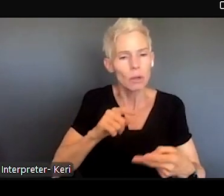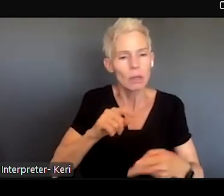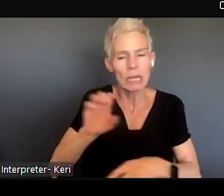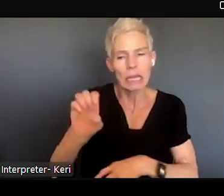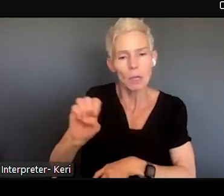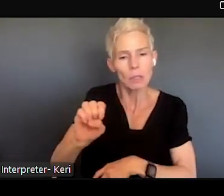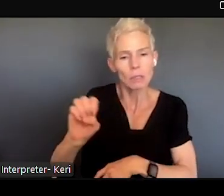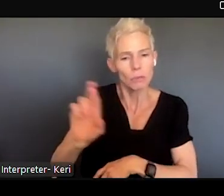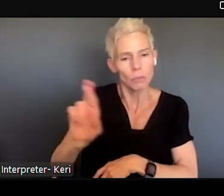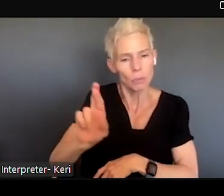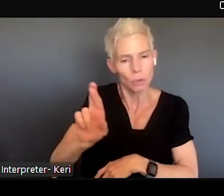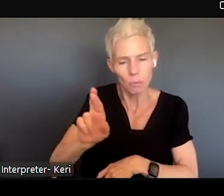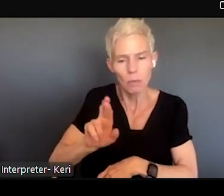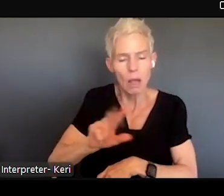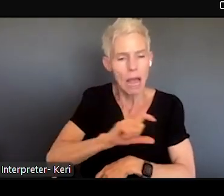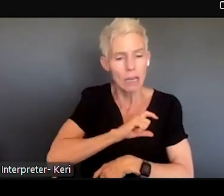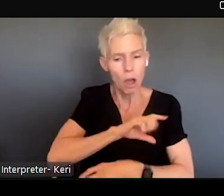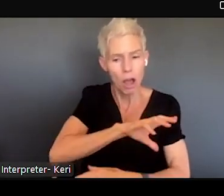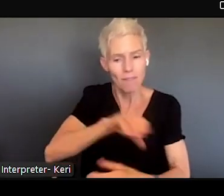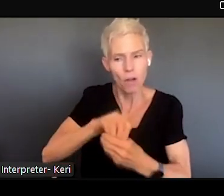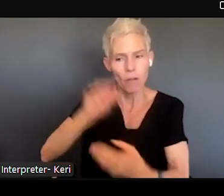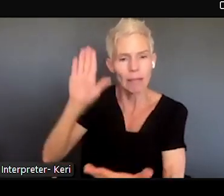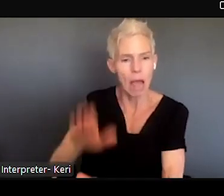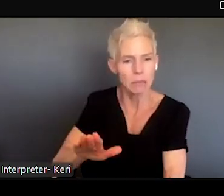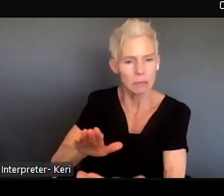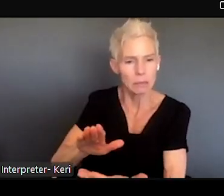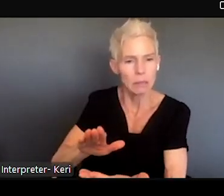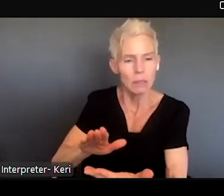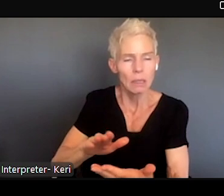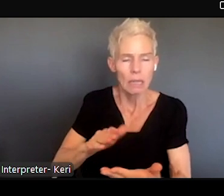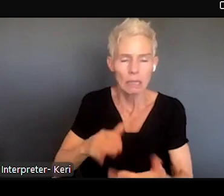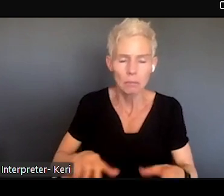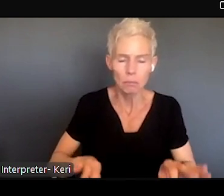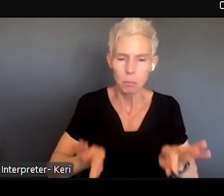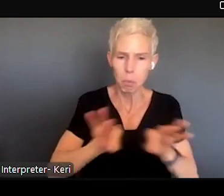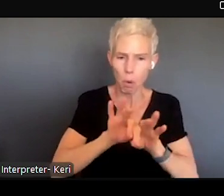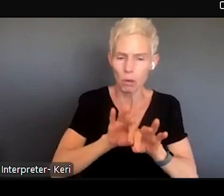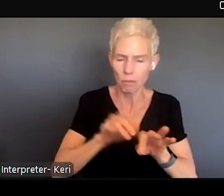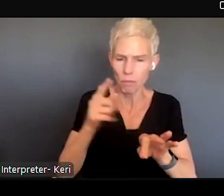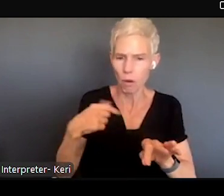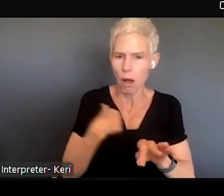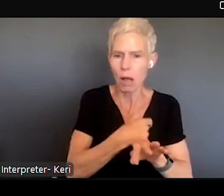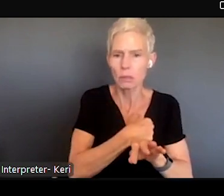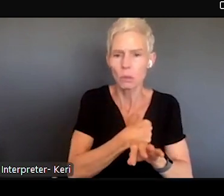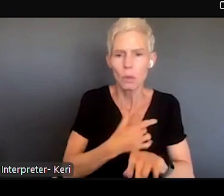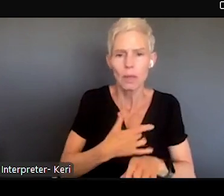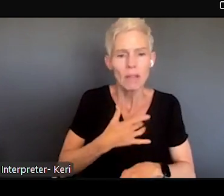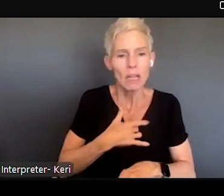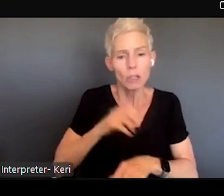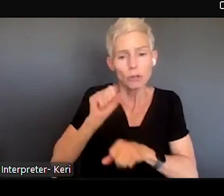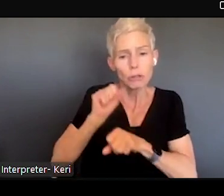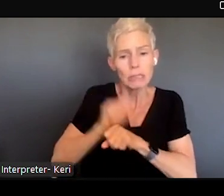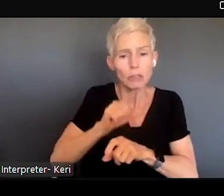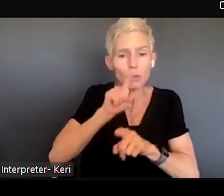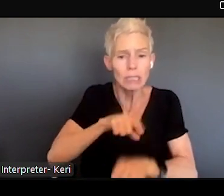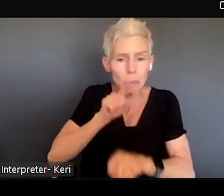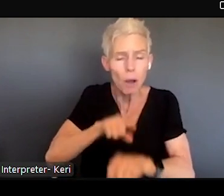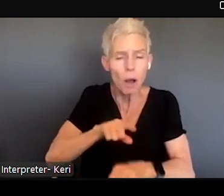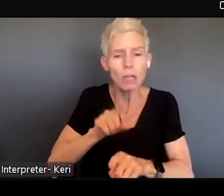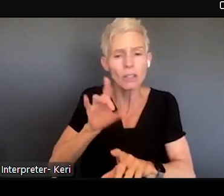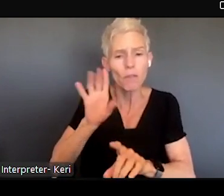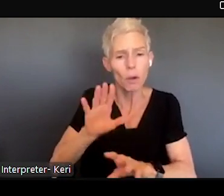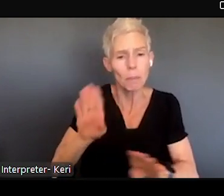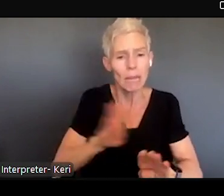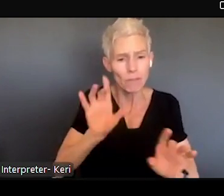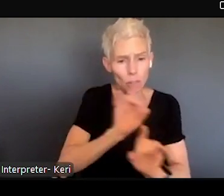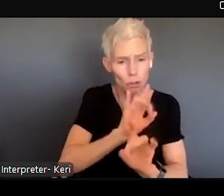law enforcement involvement, right? That's one of the main things that are important to us. We feel that, traditional responses to behavioral crisis, they